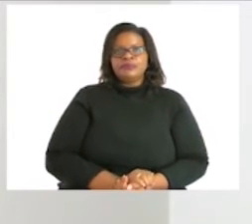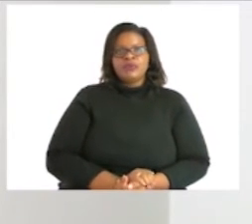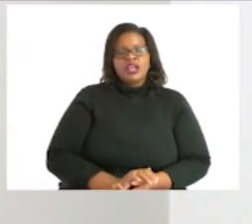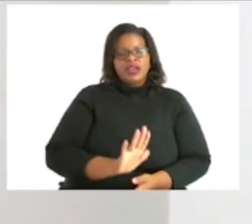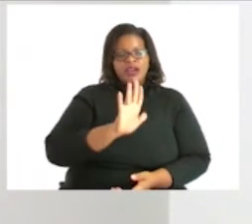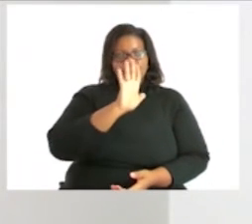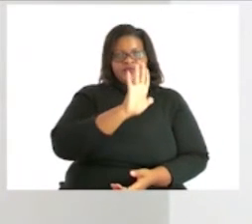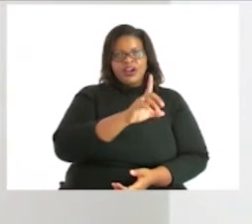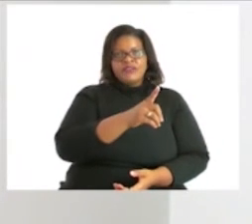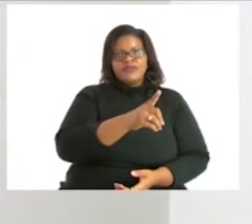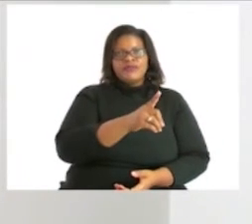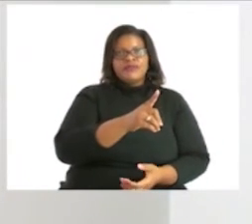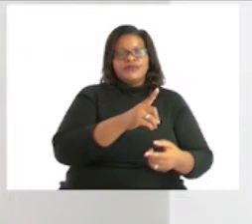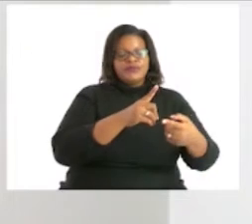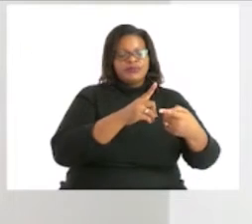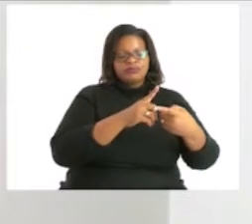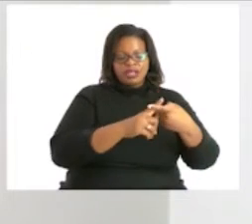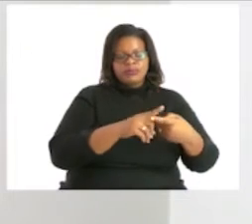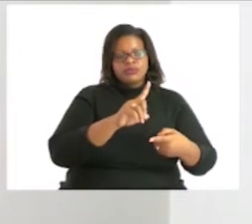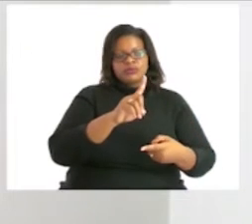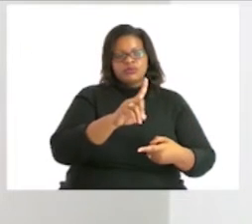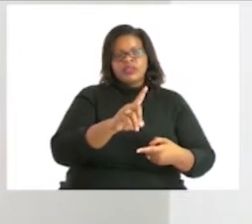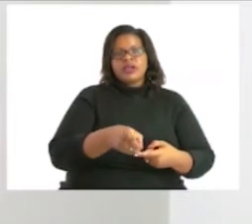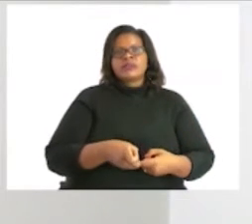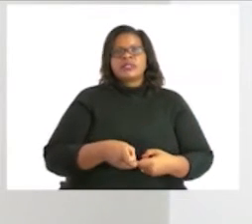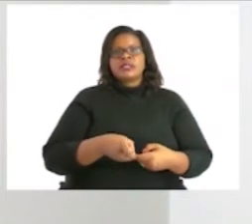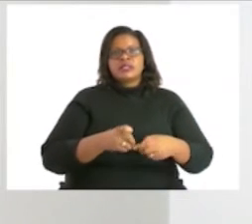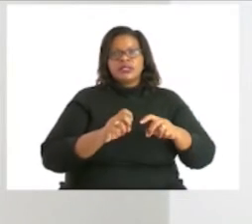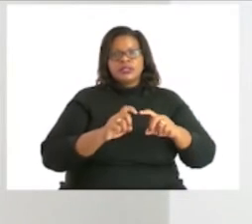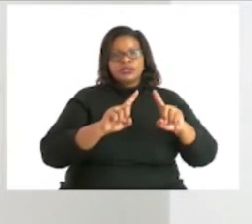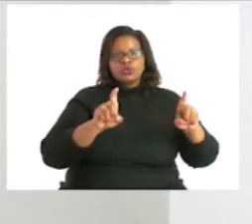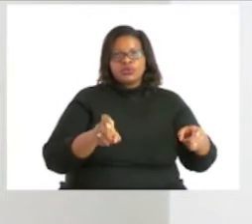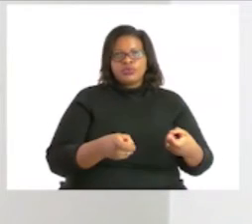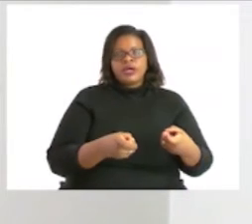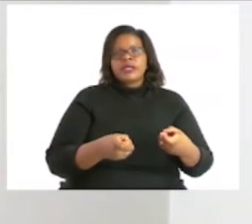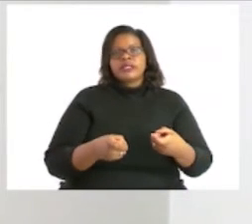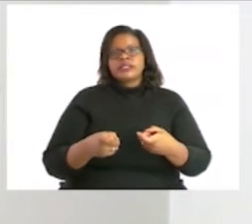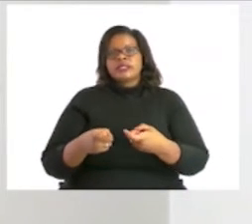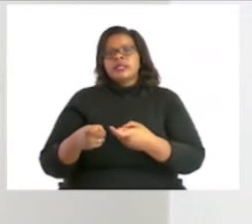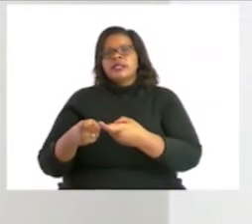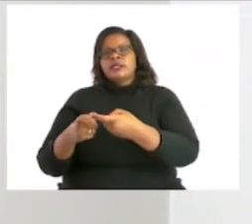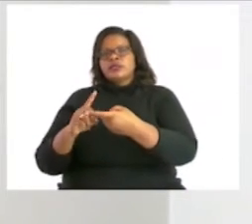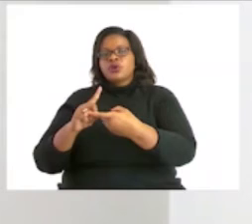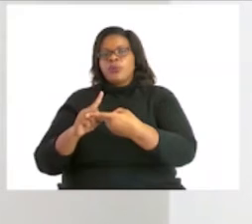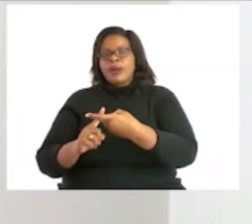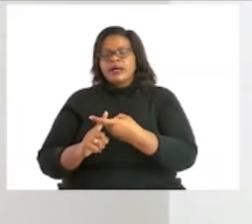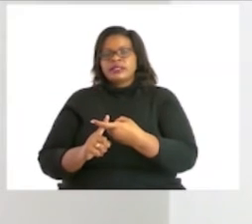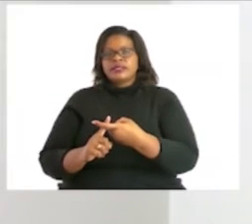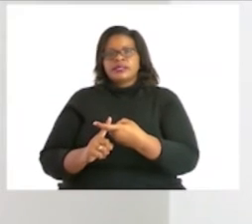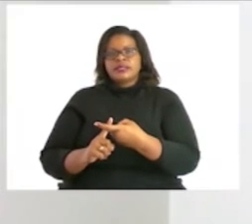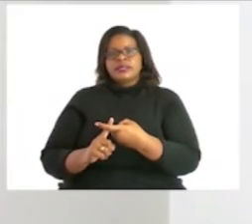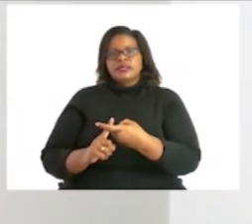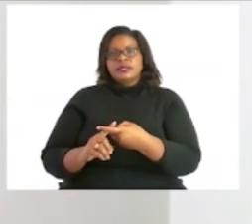5 times 1,000, that is equal to 5,000. Plus, we just write